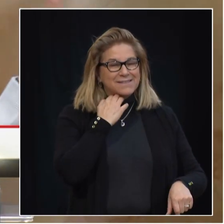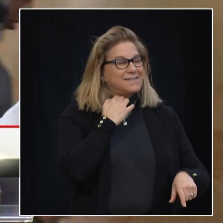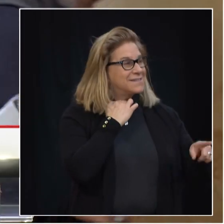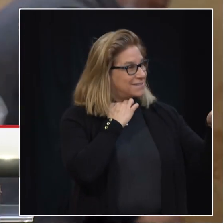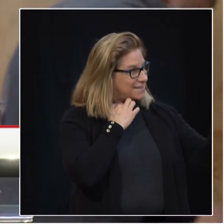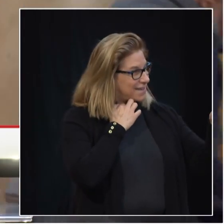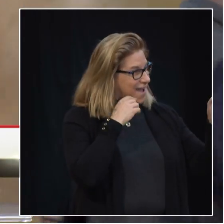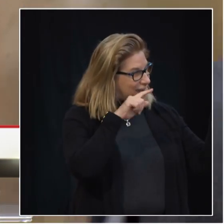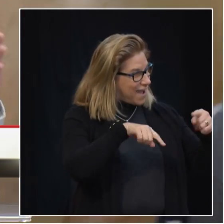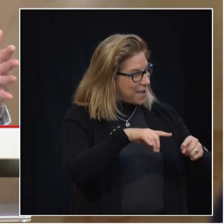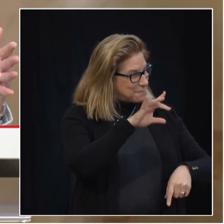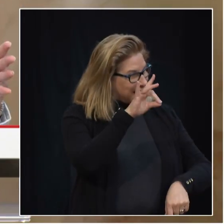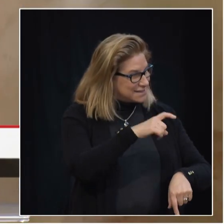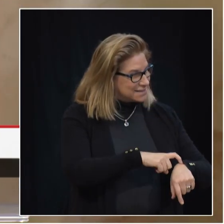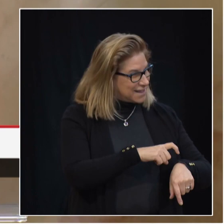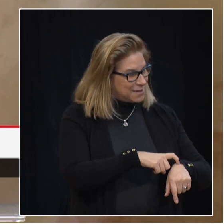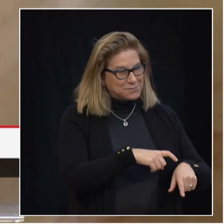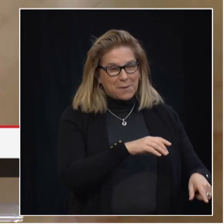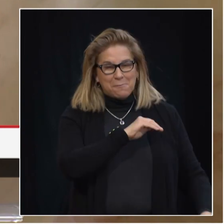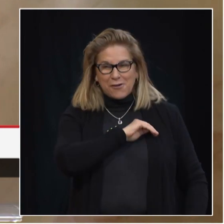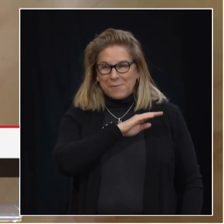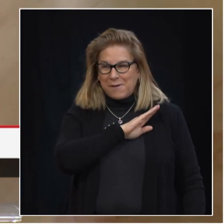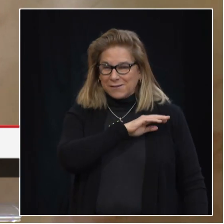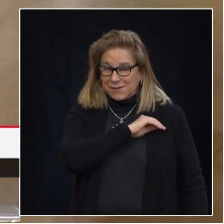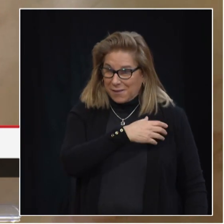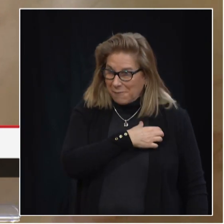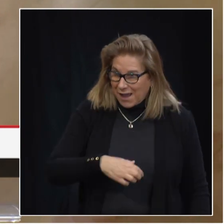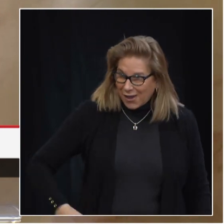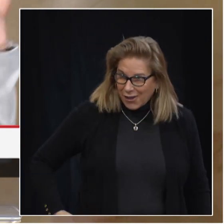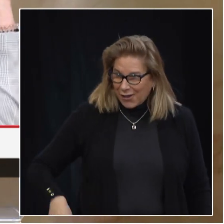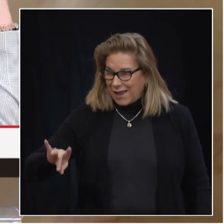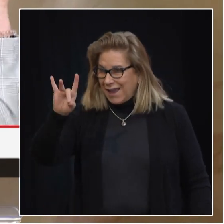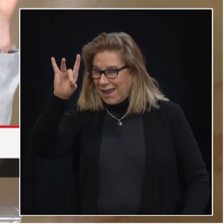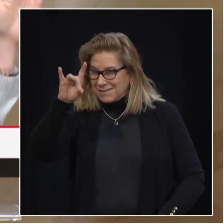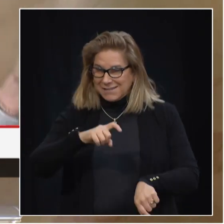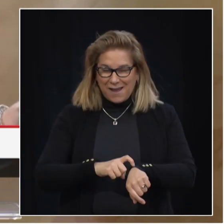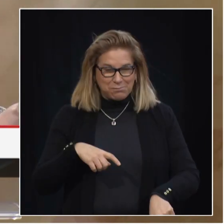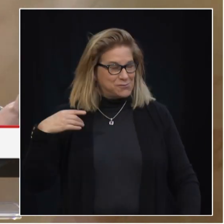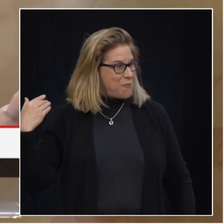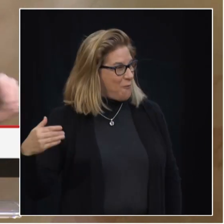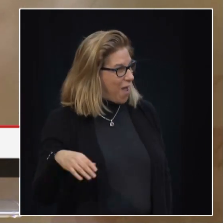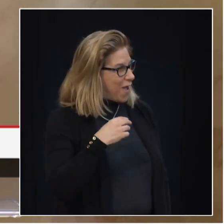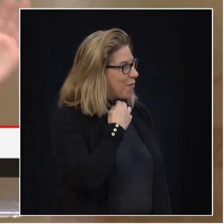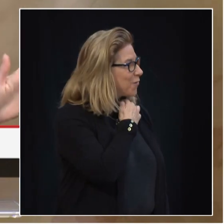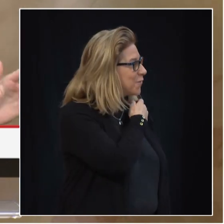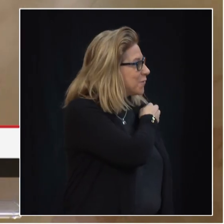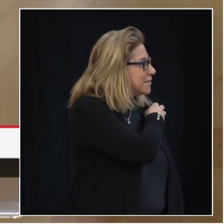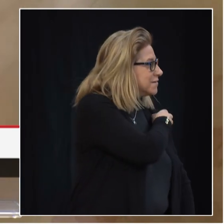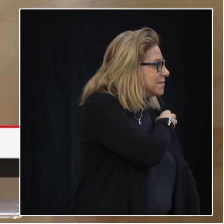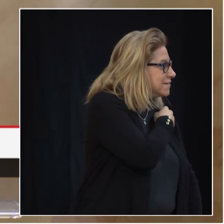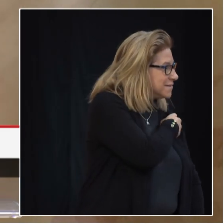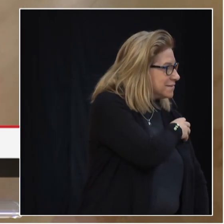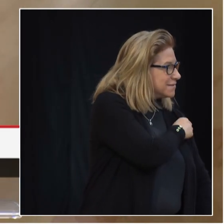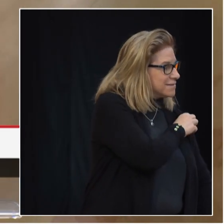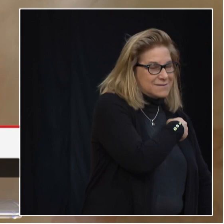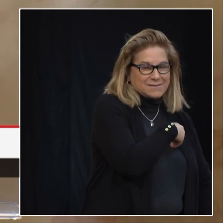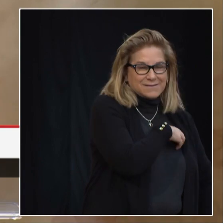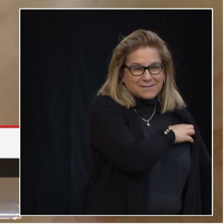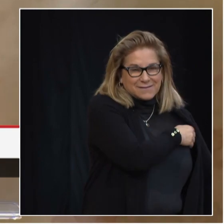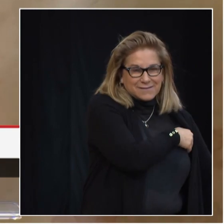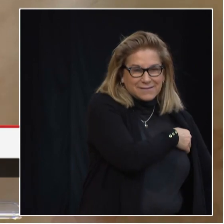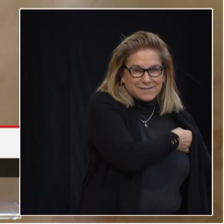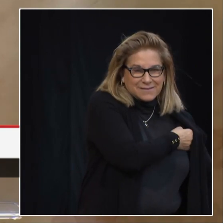you everybody. Everyone can take a seat. So whether you are brand new, first time, or